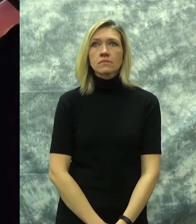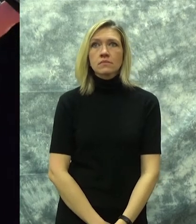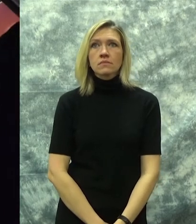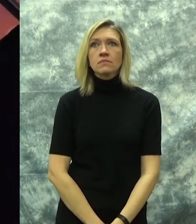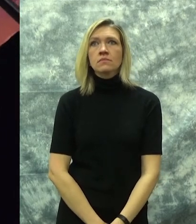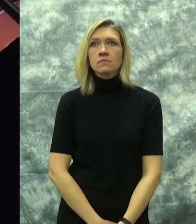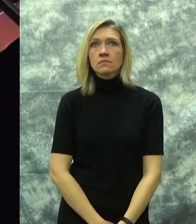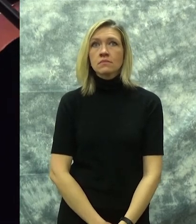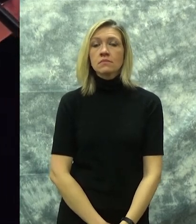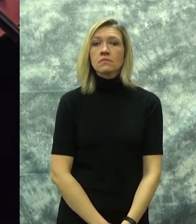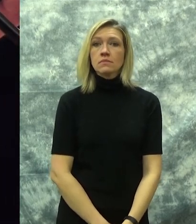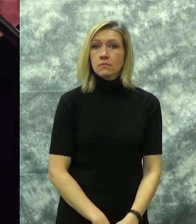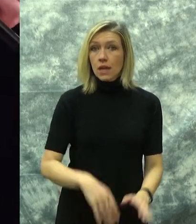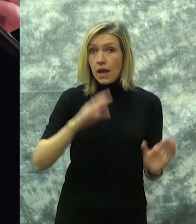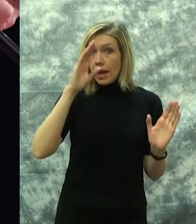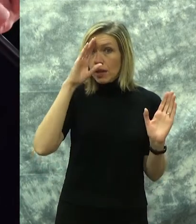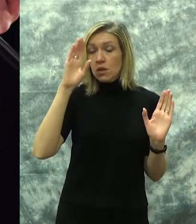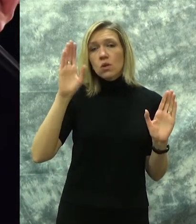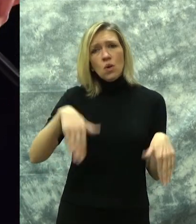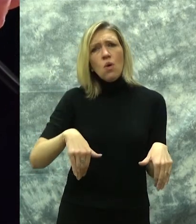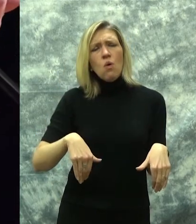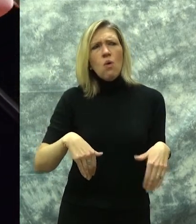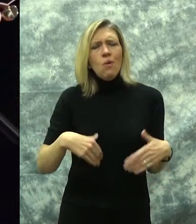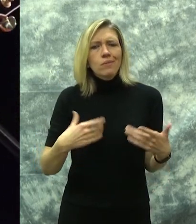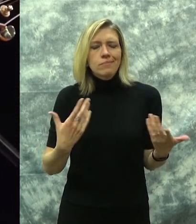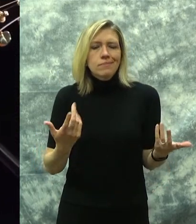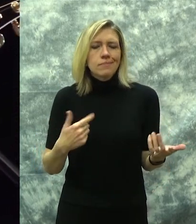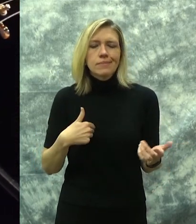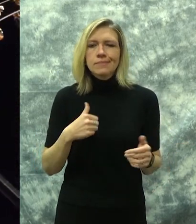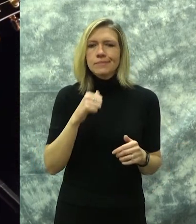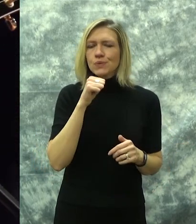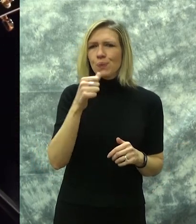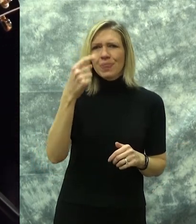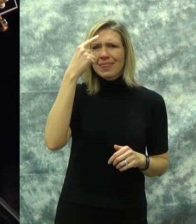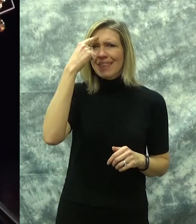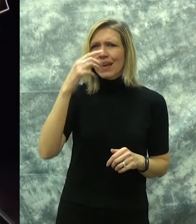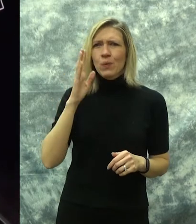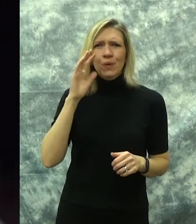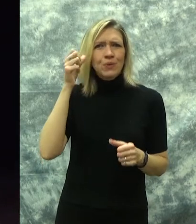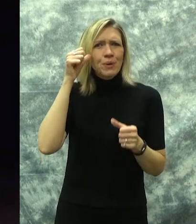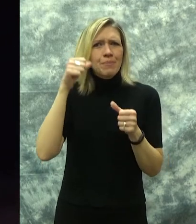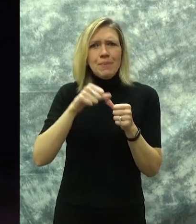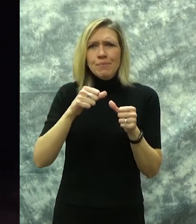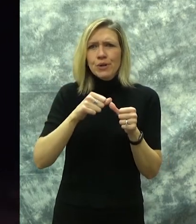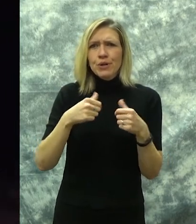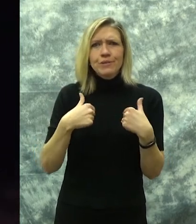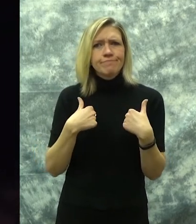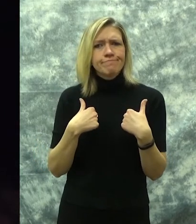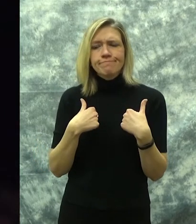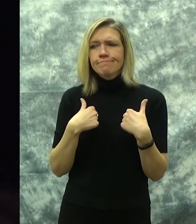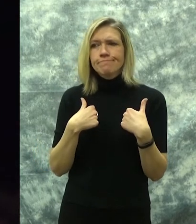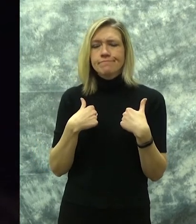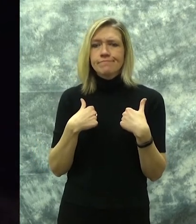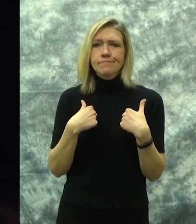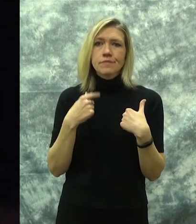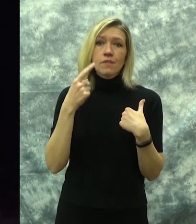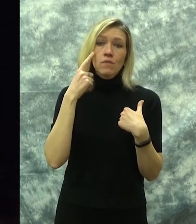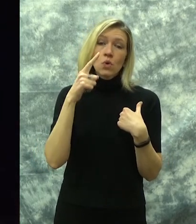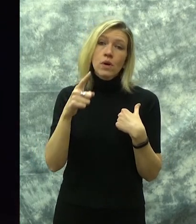'Cause I know better than to think I'll be remembered for a fortune